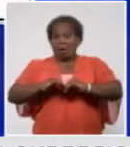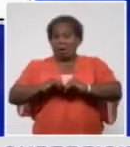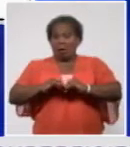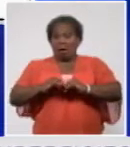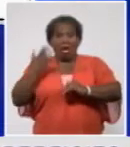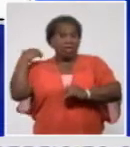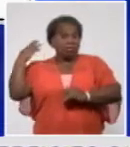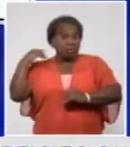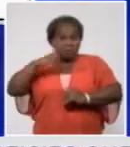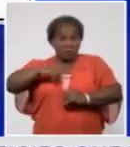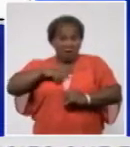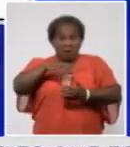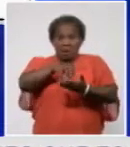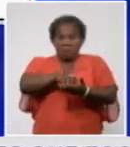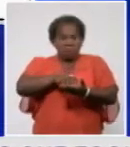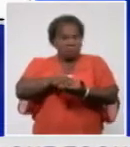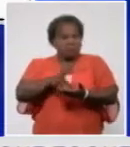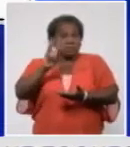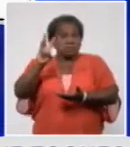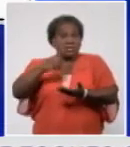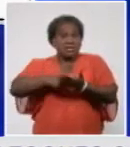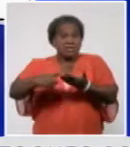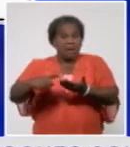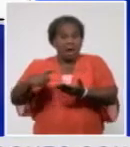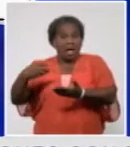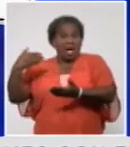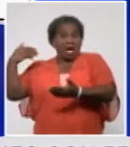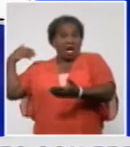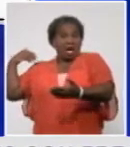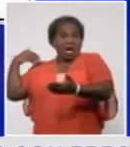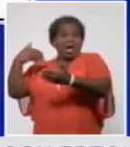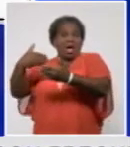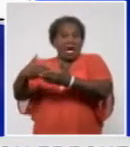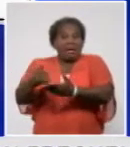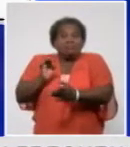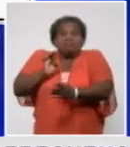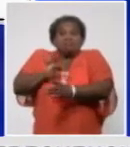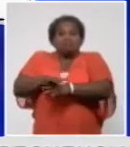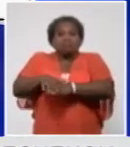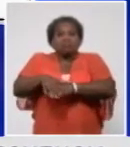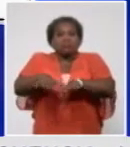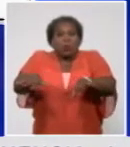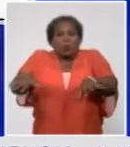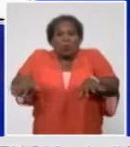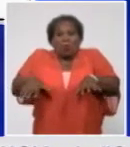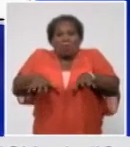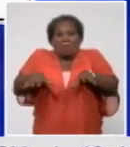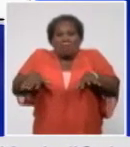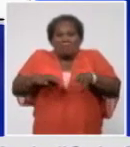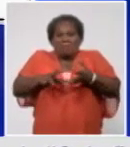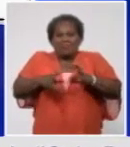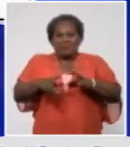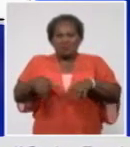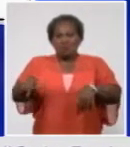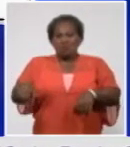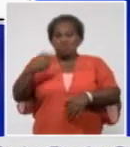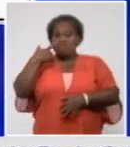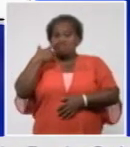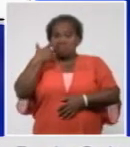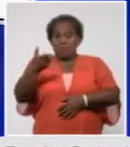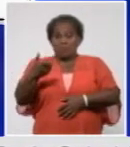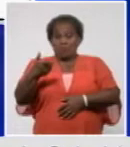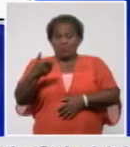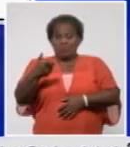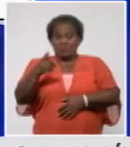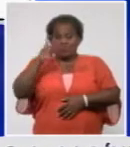figure surpasses Havana's. There are 4 transmission events opened, 2 in the municipality of the same